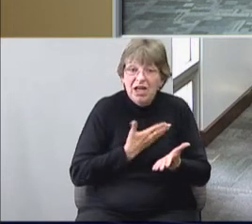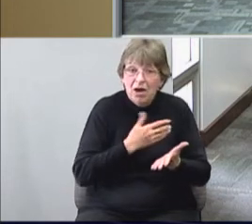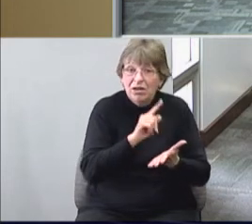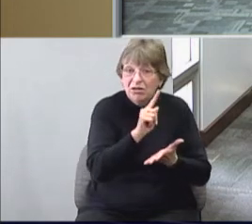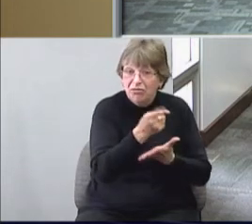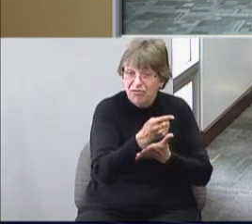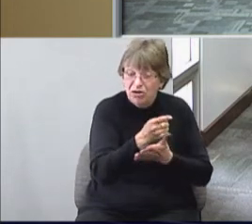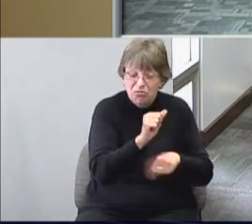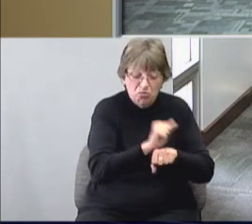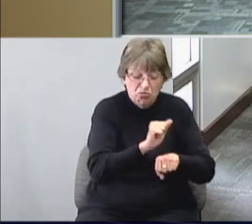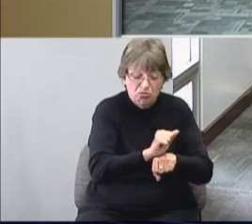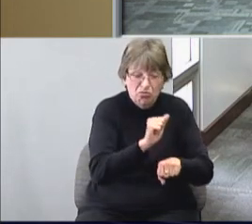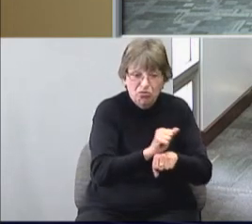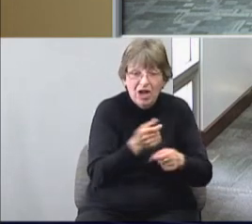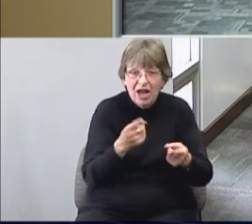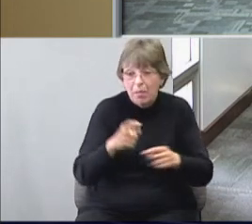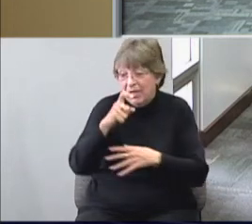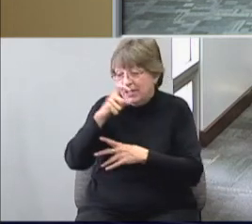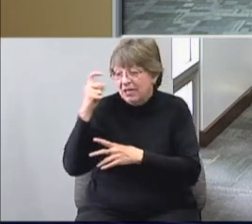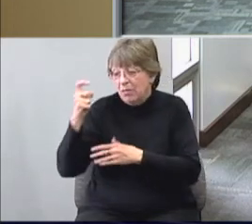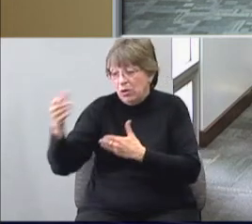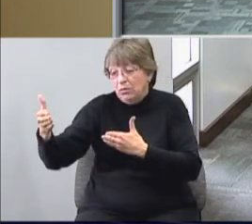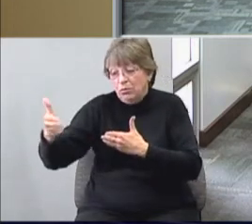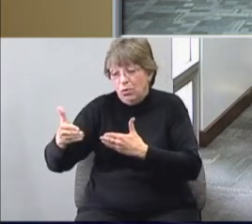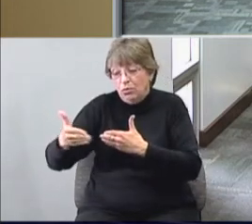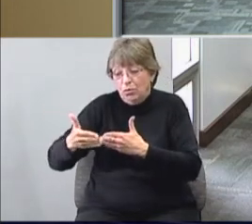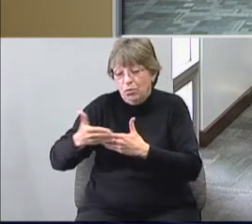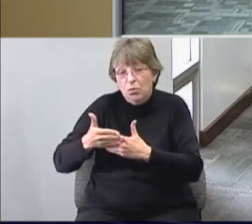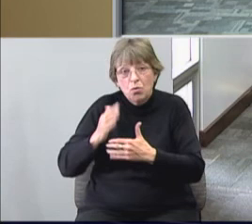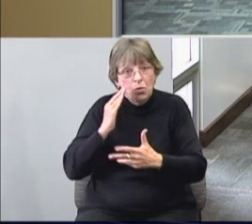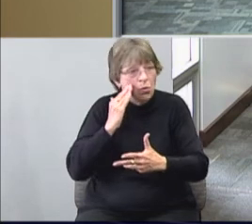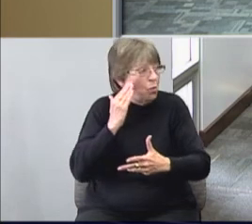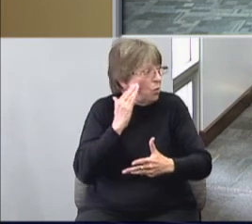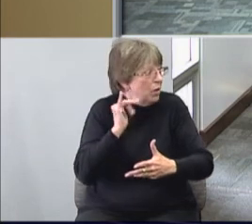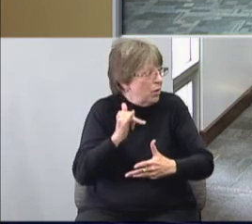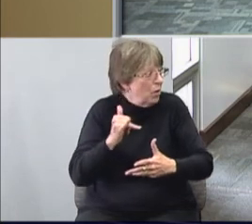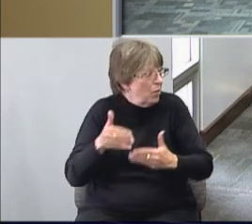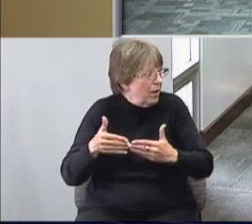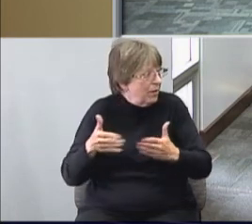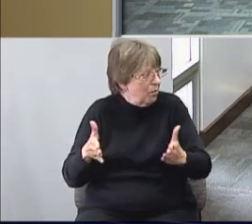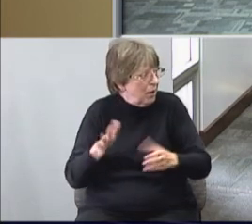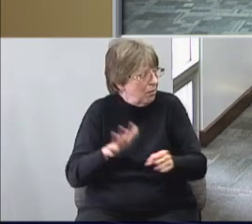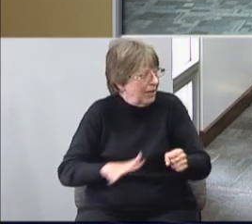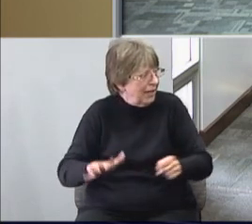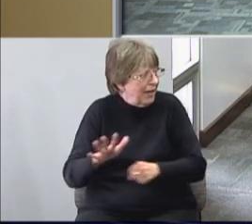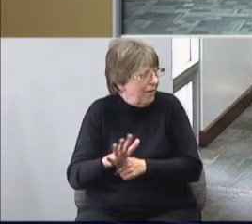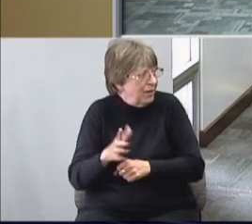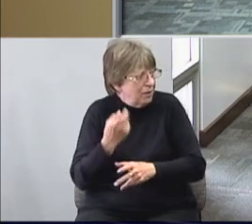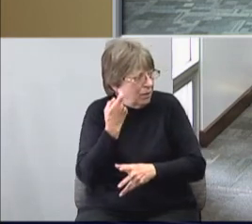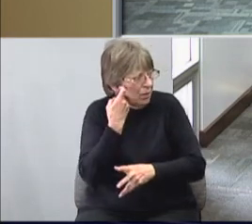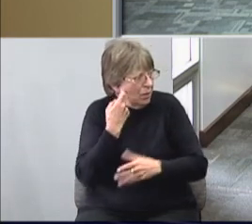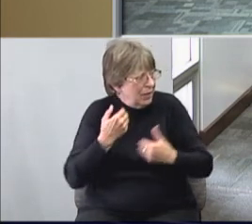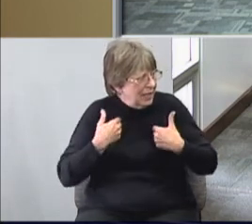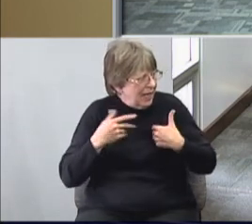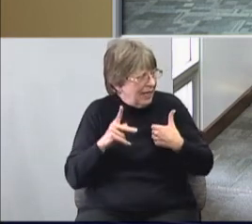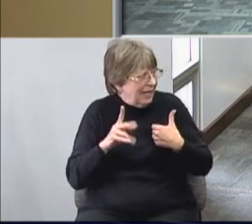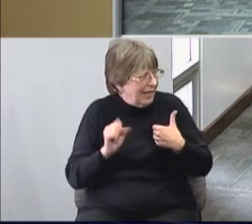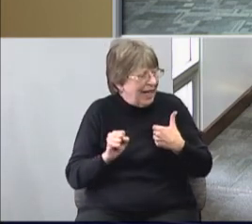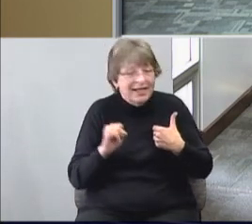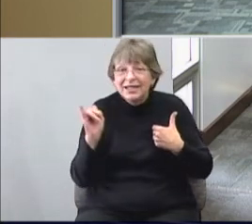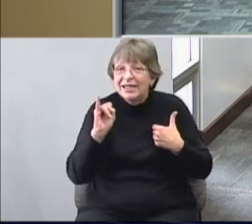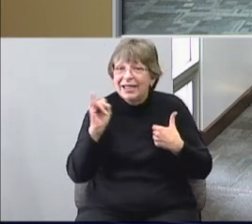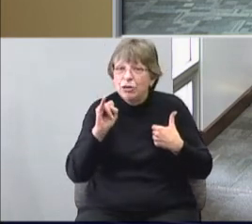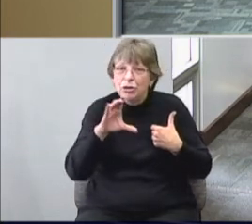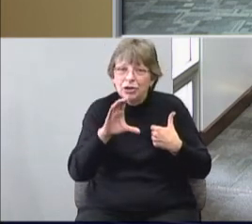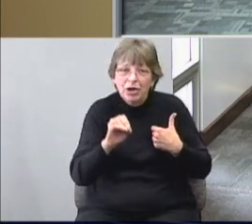And as summer is approaching, we all know the public areas. We just had Kansas insurance